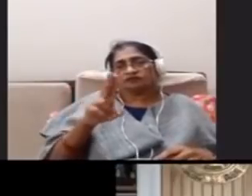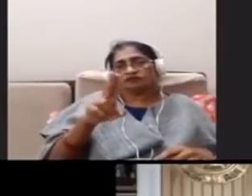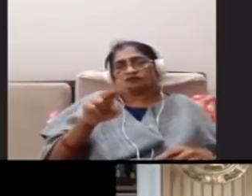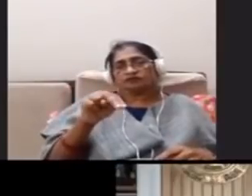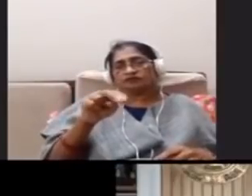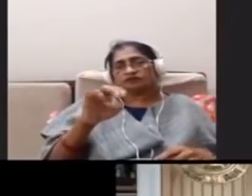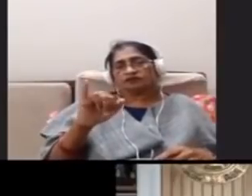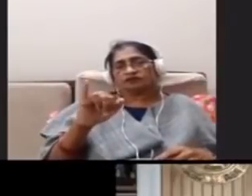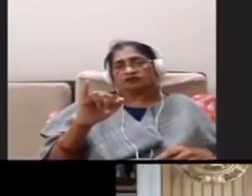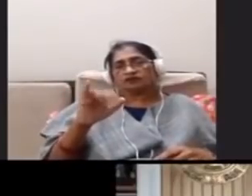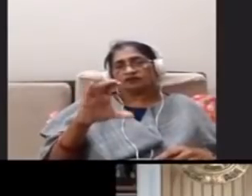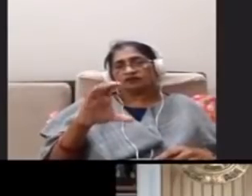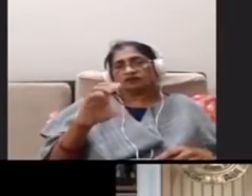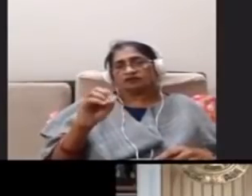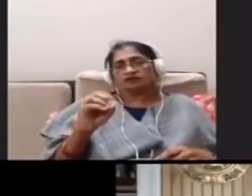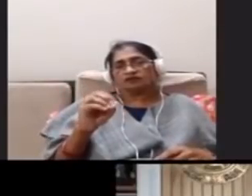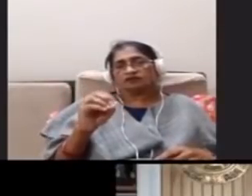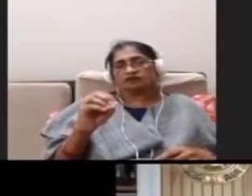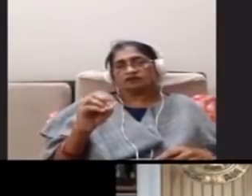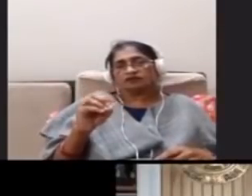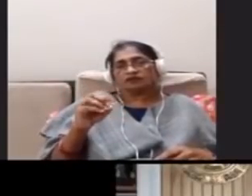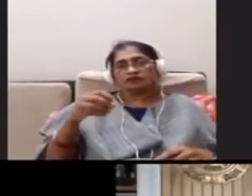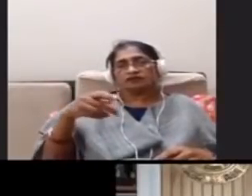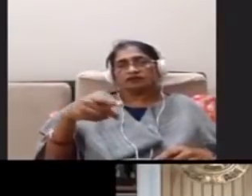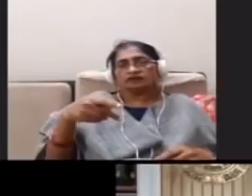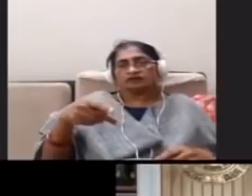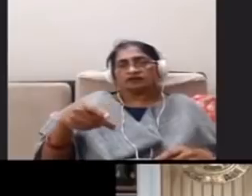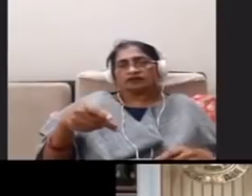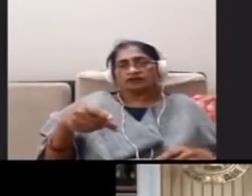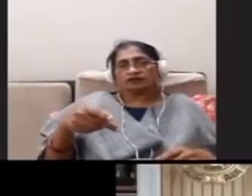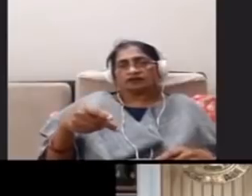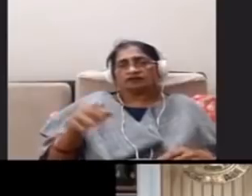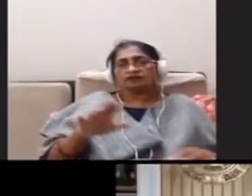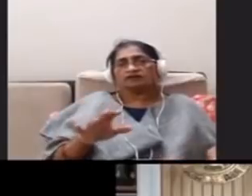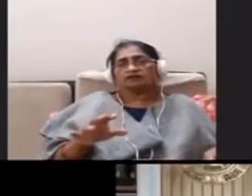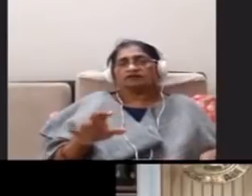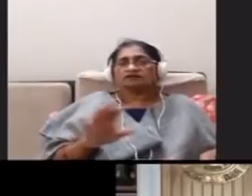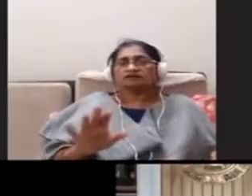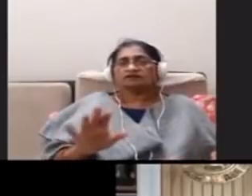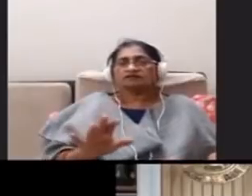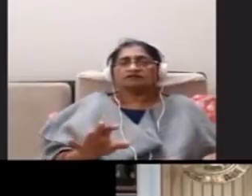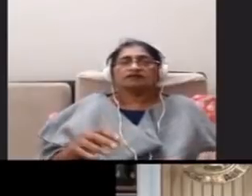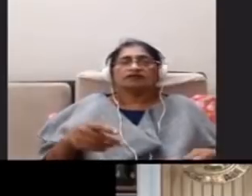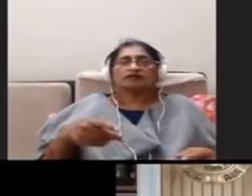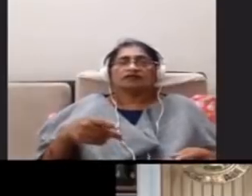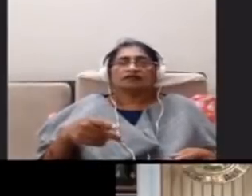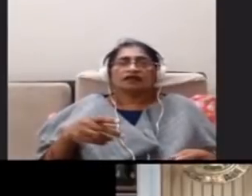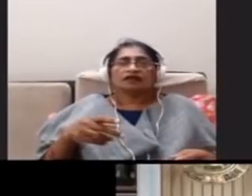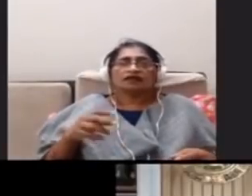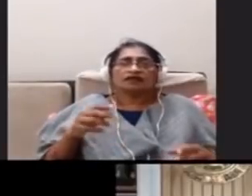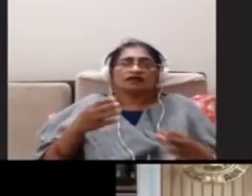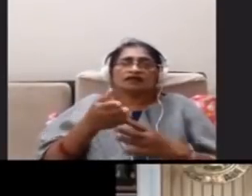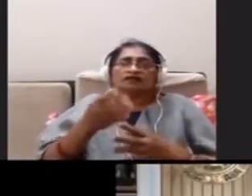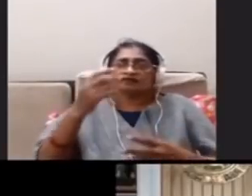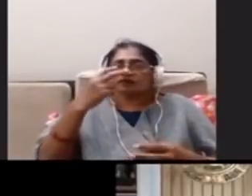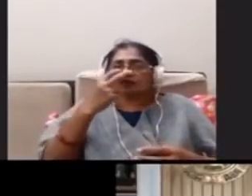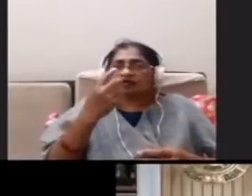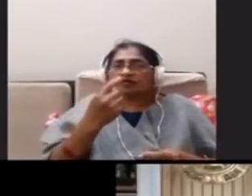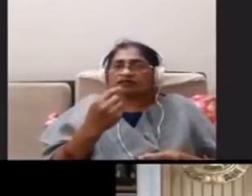Paris hosted her latest production, Brihadishwara, Form to Formless, through the eyes of a